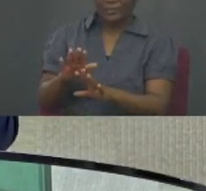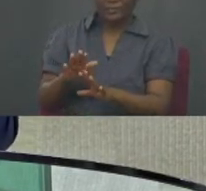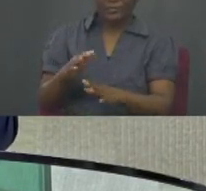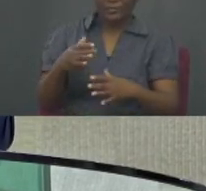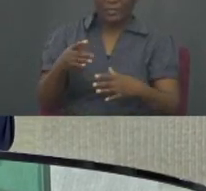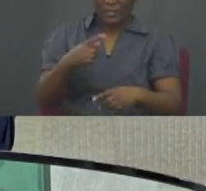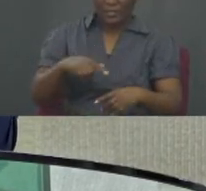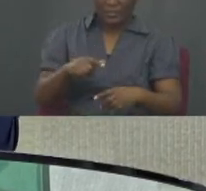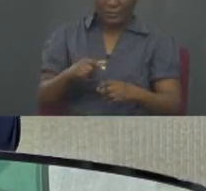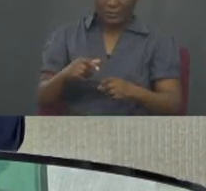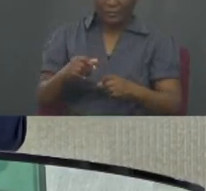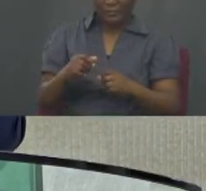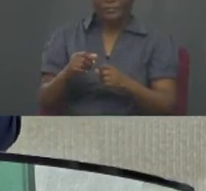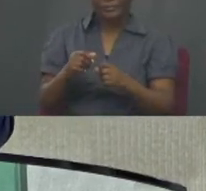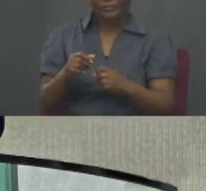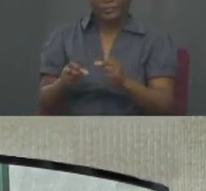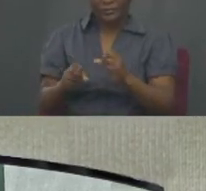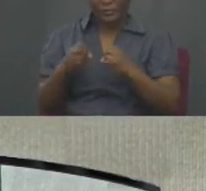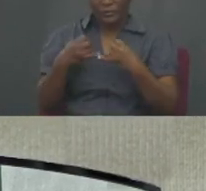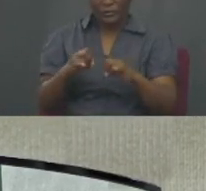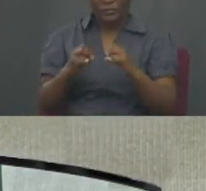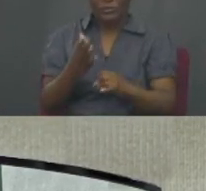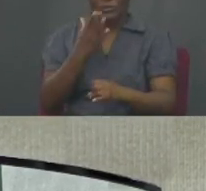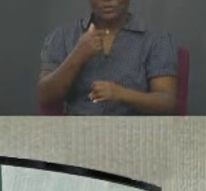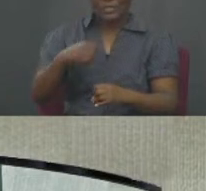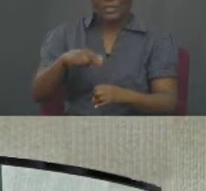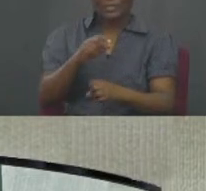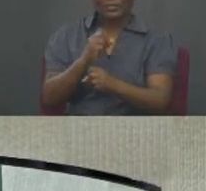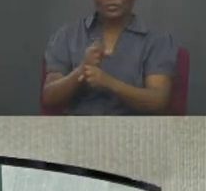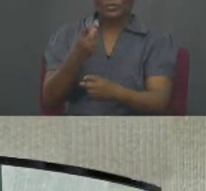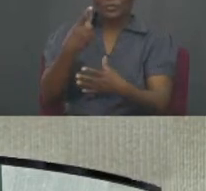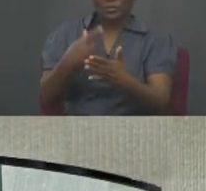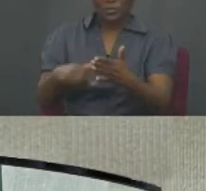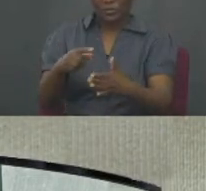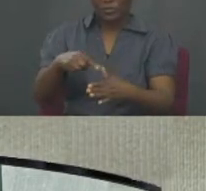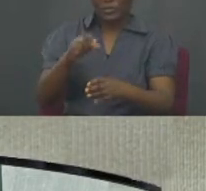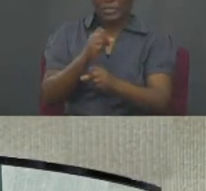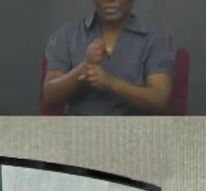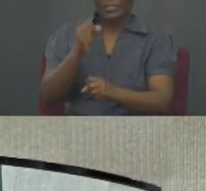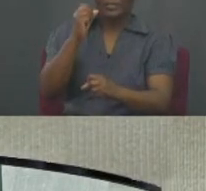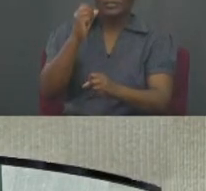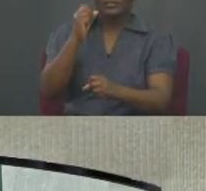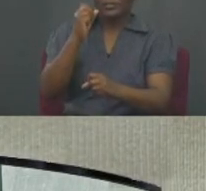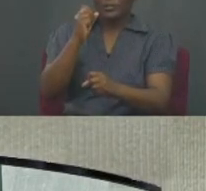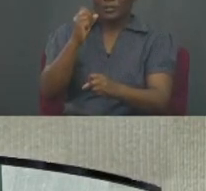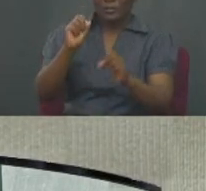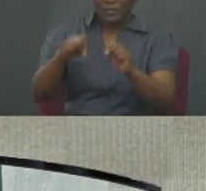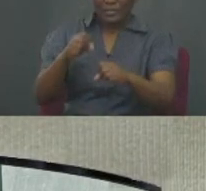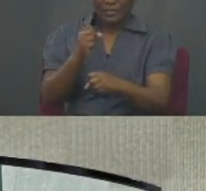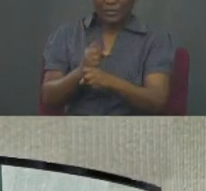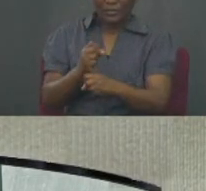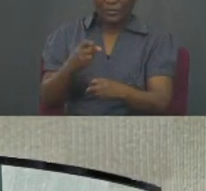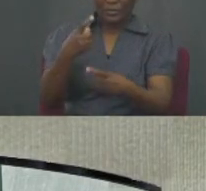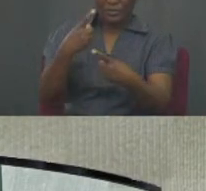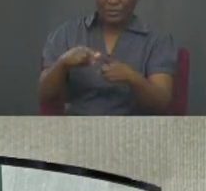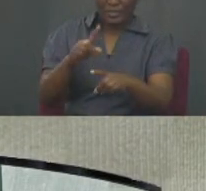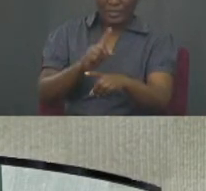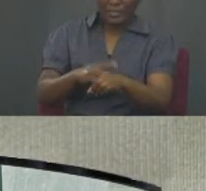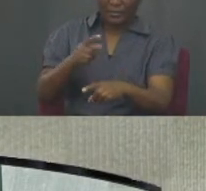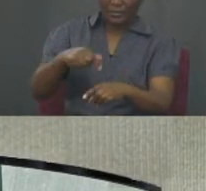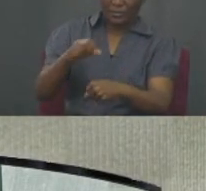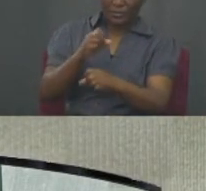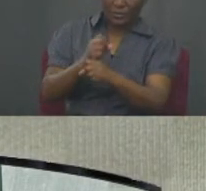to do what we can do. But when we have done what we can do, there is always a part that you alone can